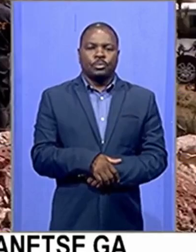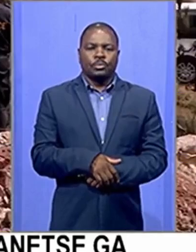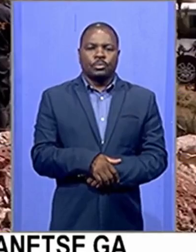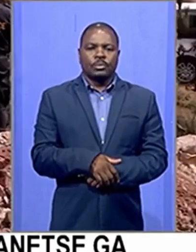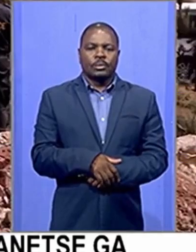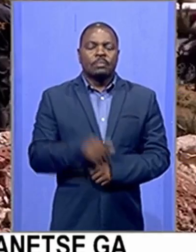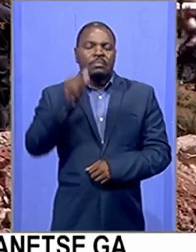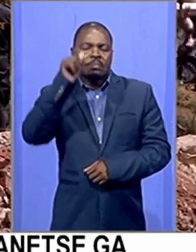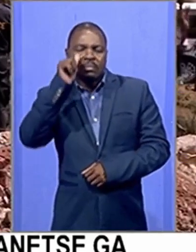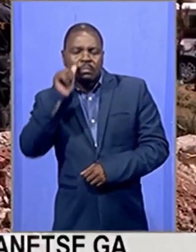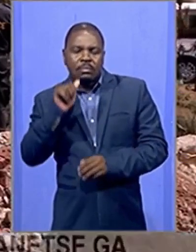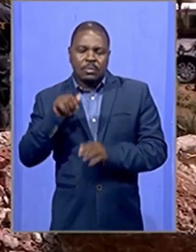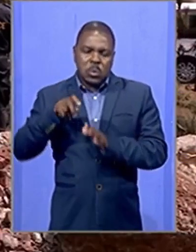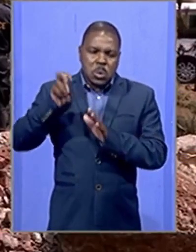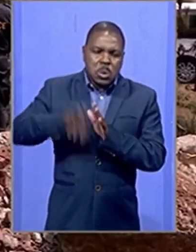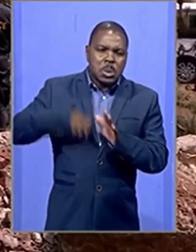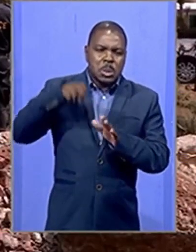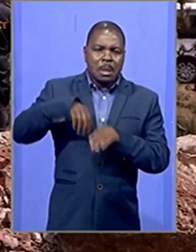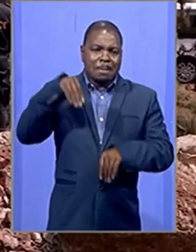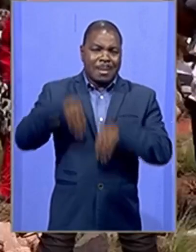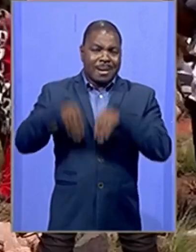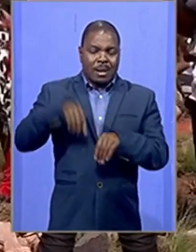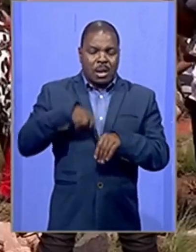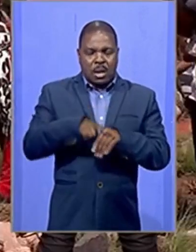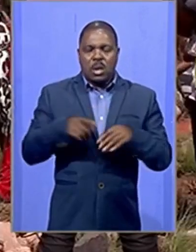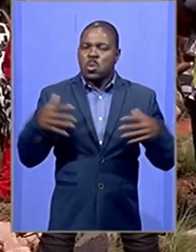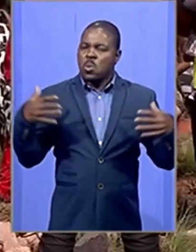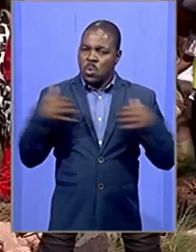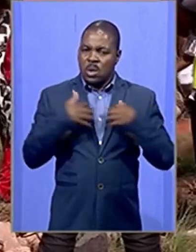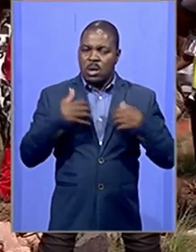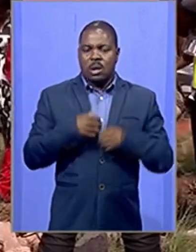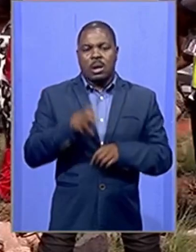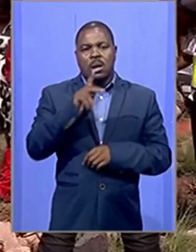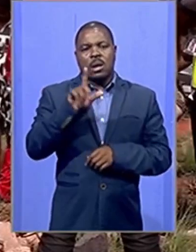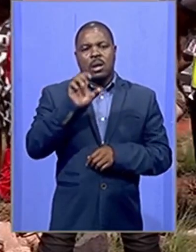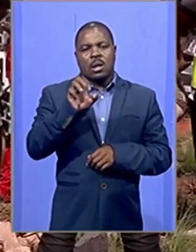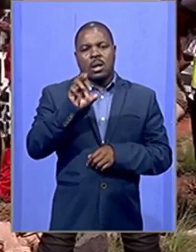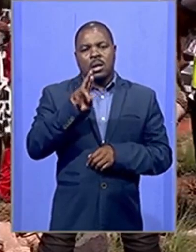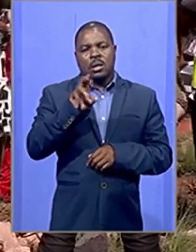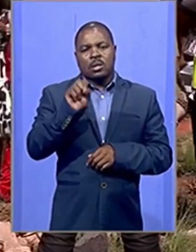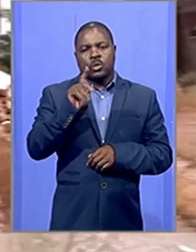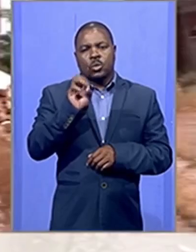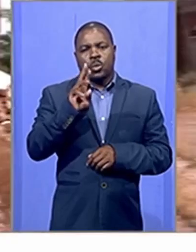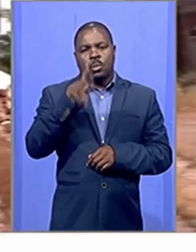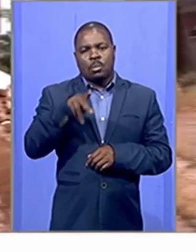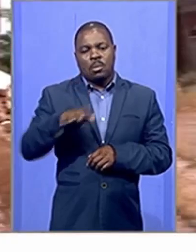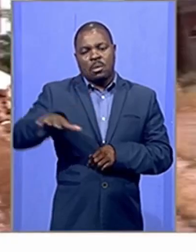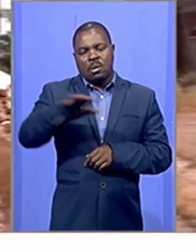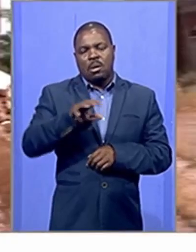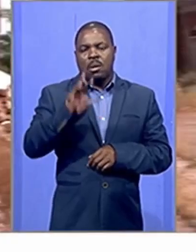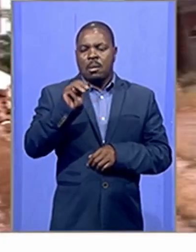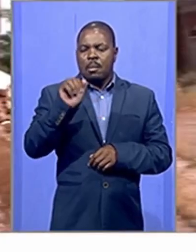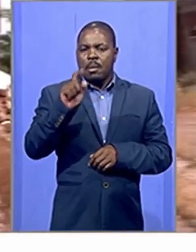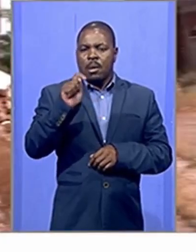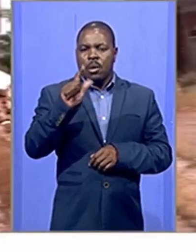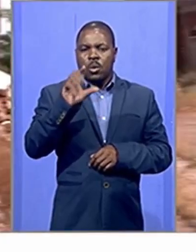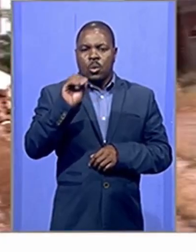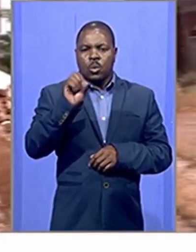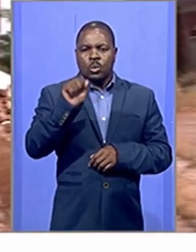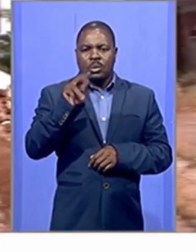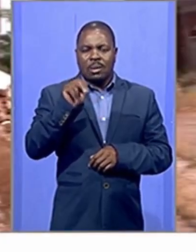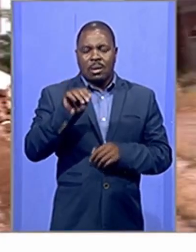Go epa go se mo molaong go tswelela go nna ntlha e tlhobaetsang. Klerksdorp, Orkney le Stilfontein mo matlosana ke mafelo a bosenyi bono bo